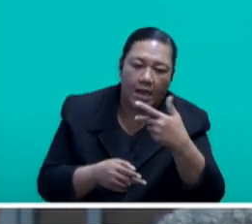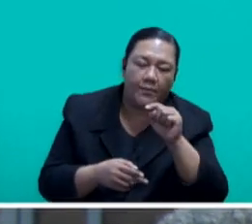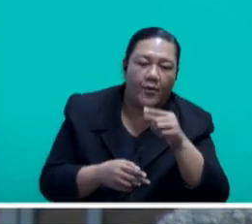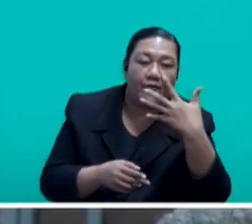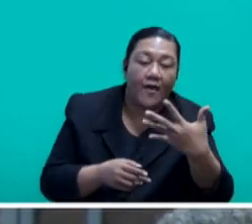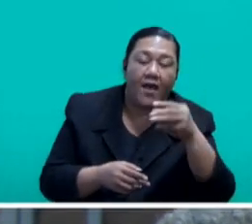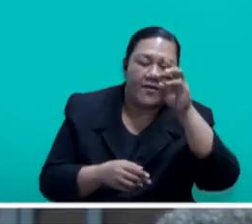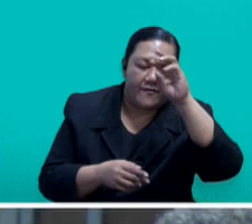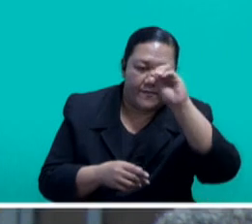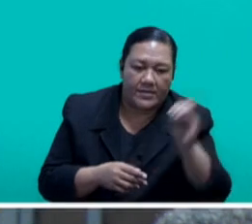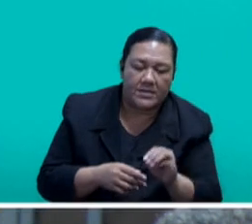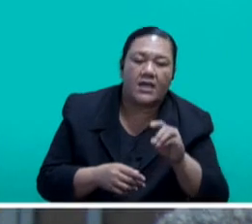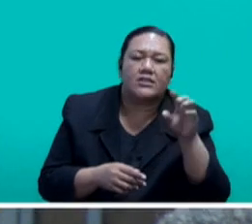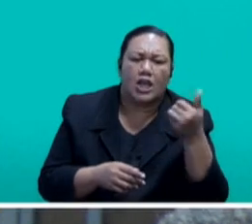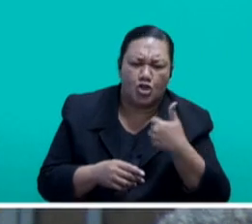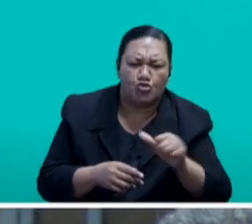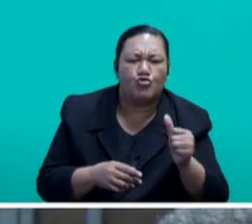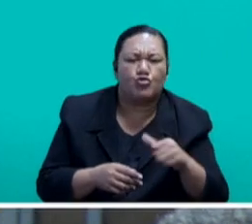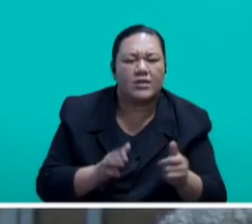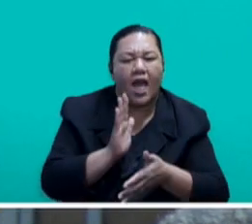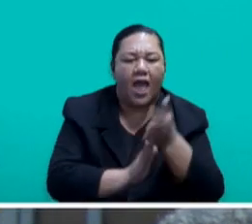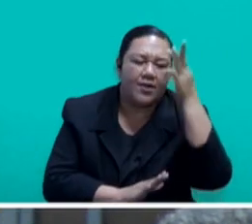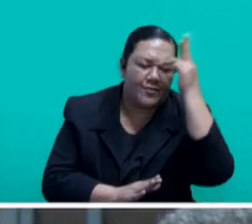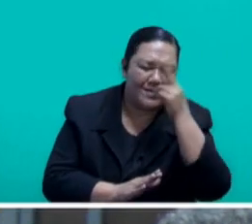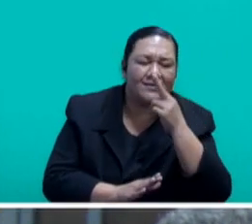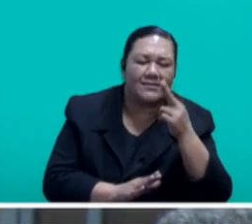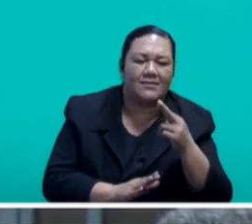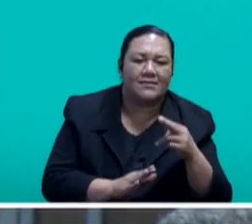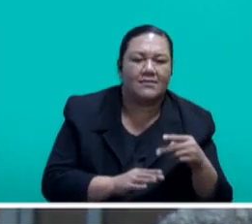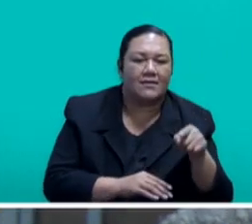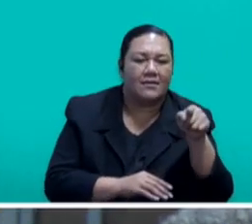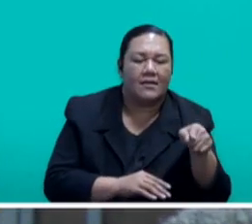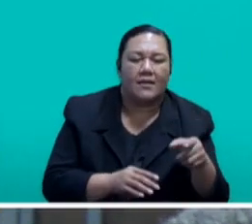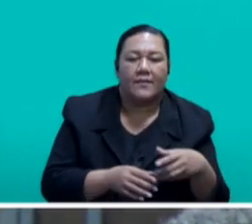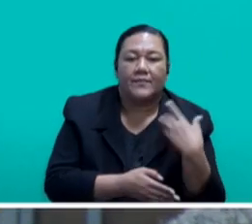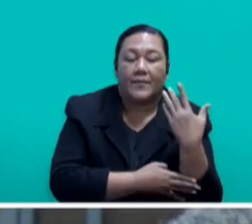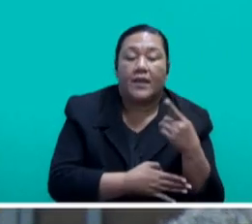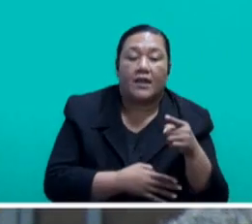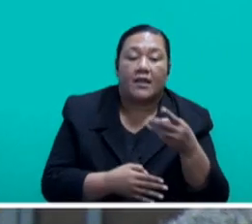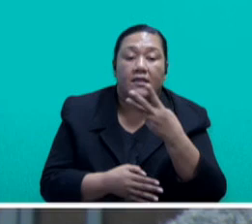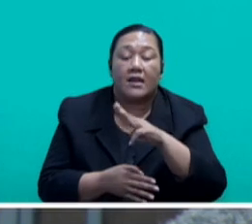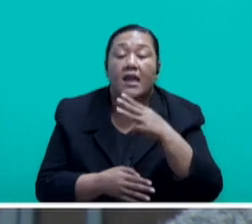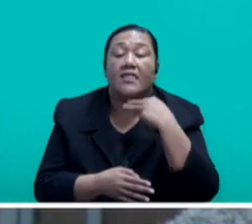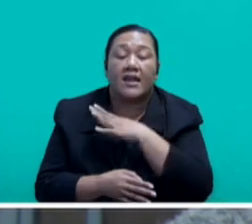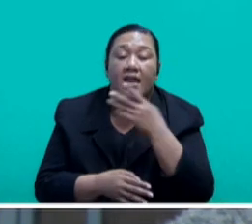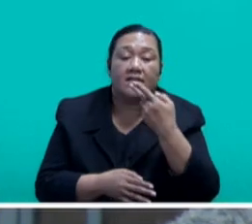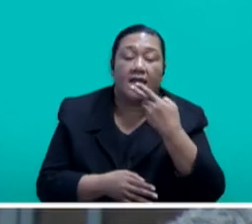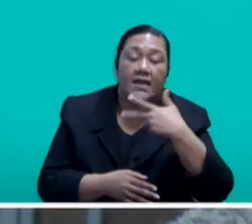sanitation in Fiji. This is equivalent to 25,387 households, or